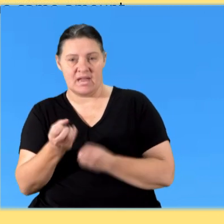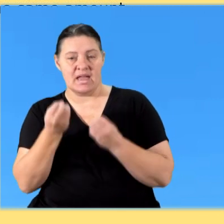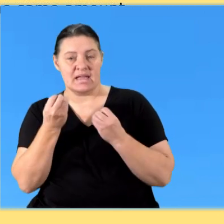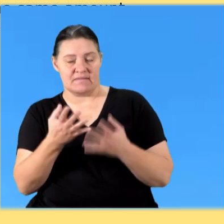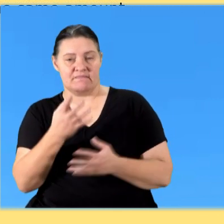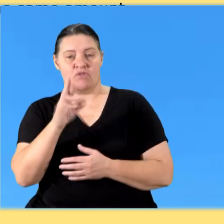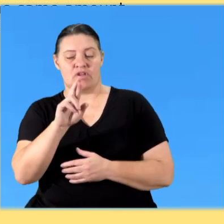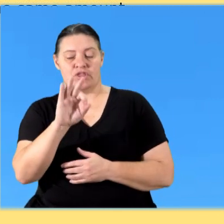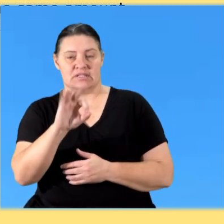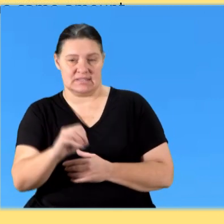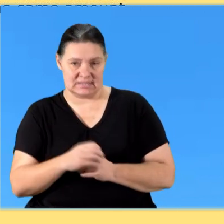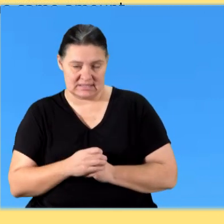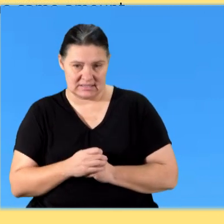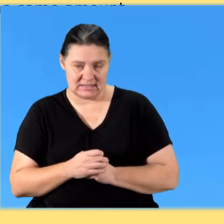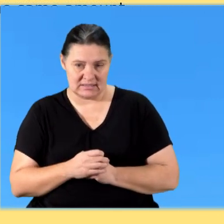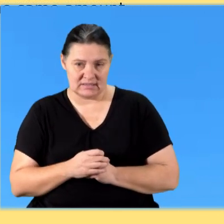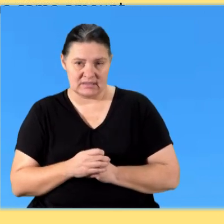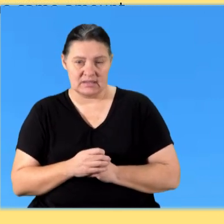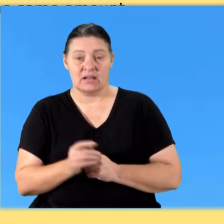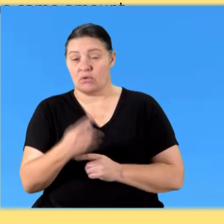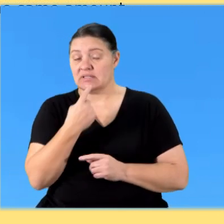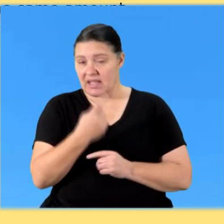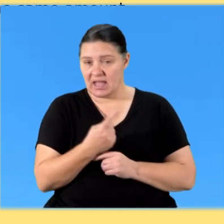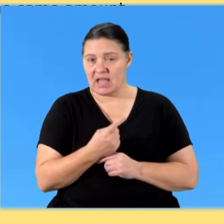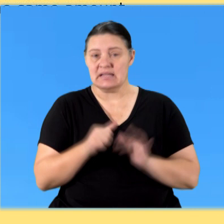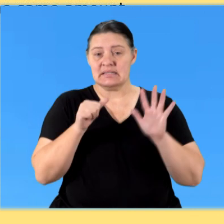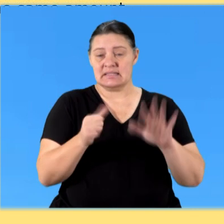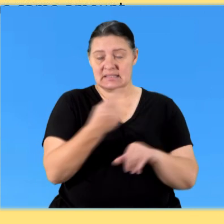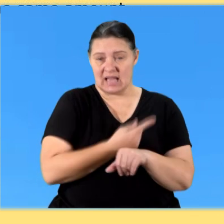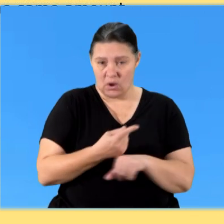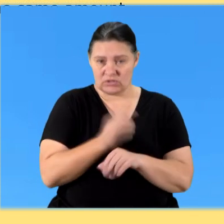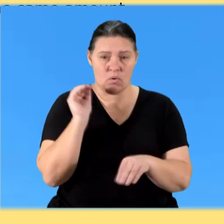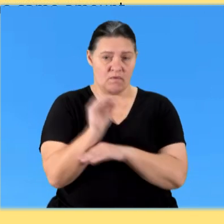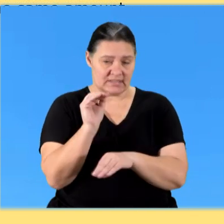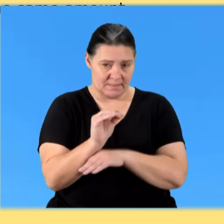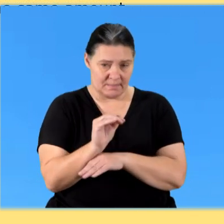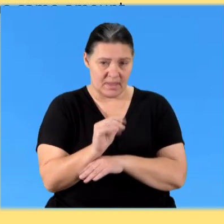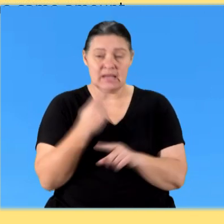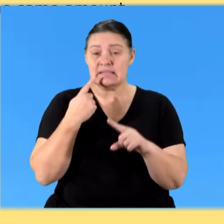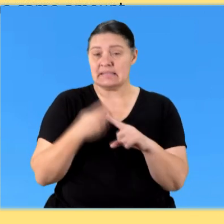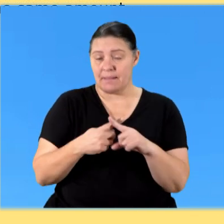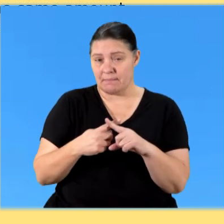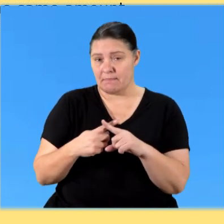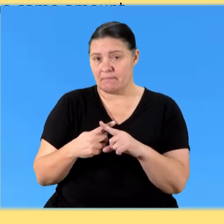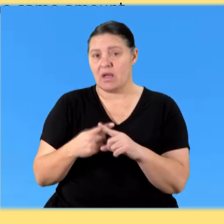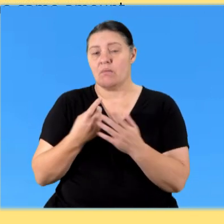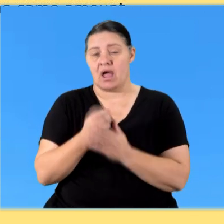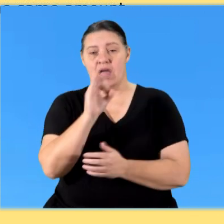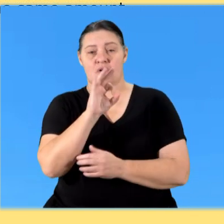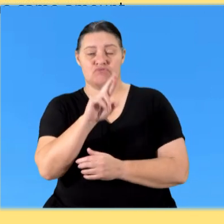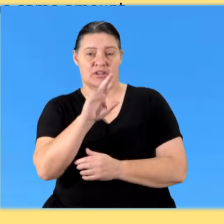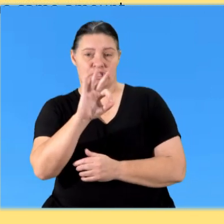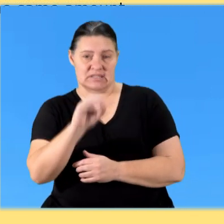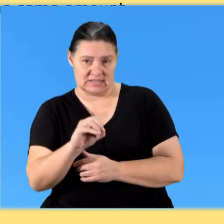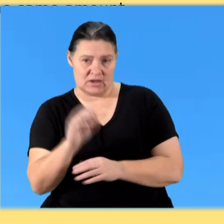gives you 30 rand. I would then come here and say 6 hours for overtime, multiply that by the